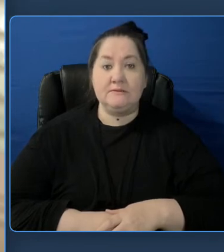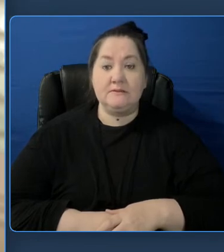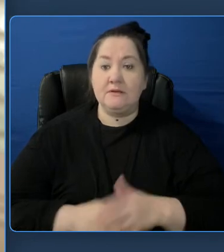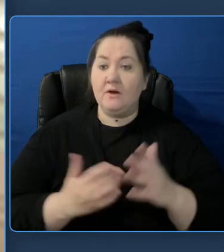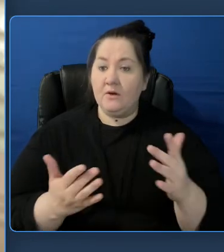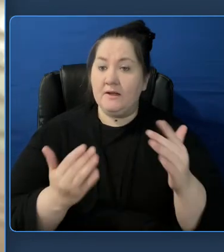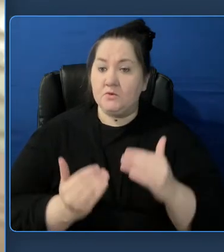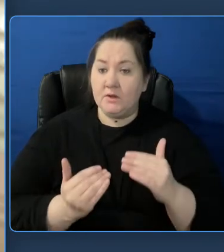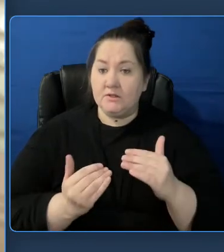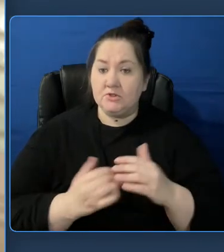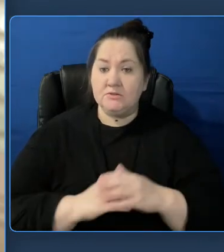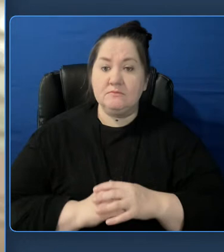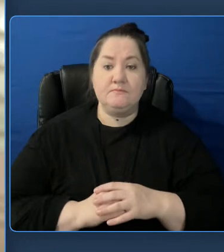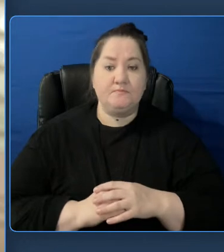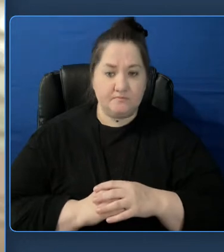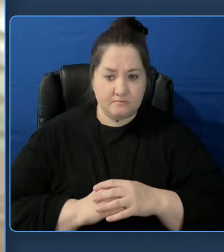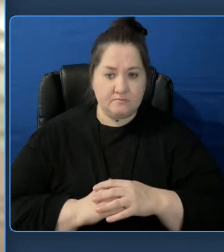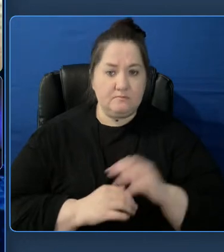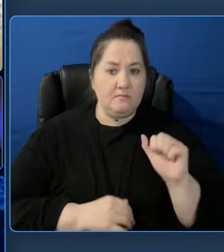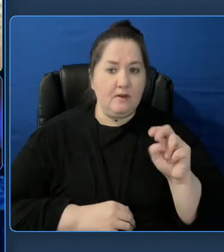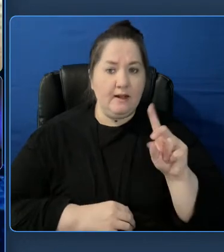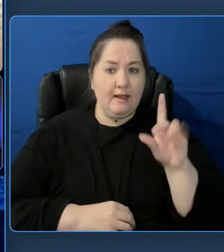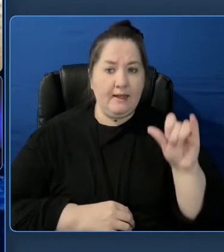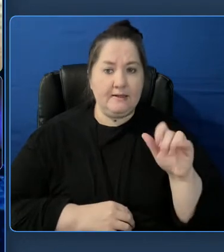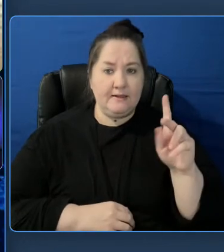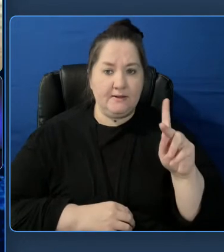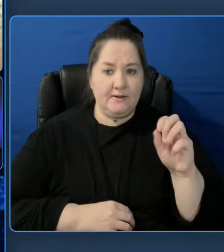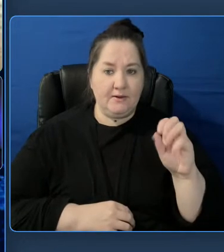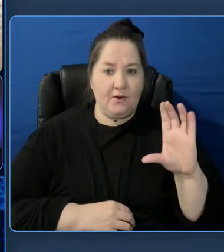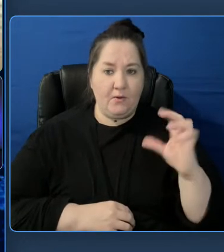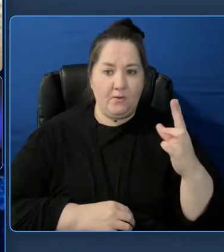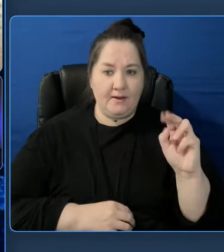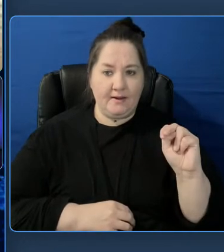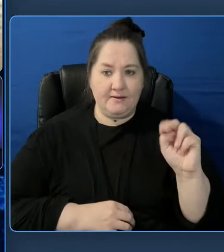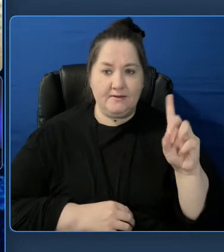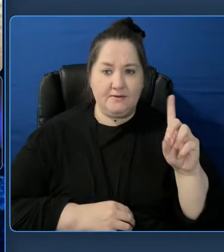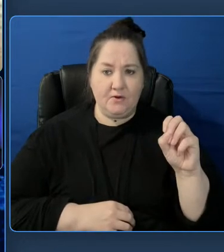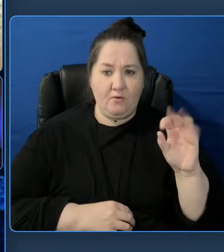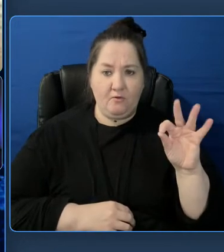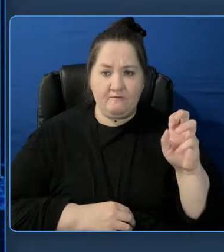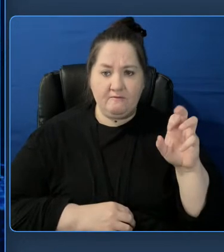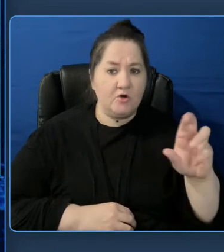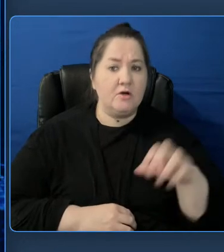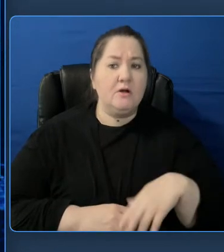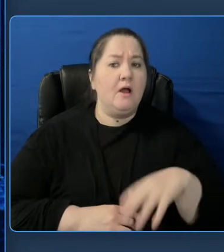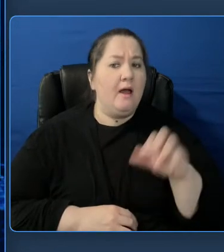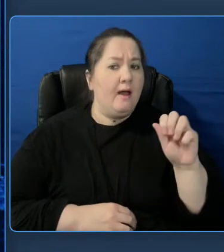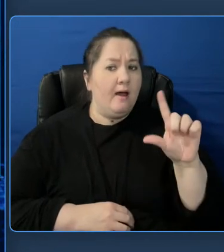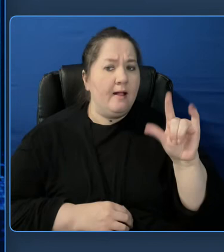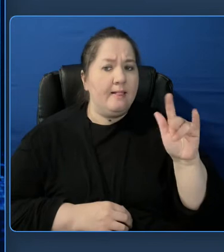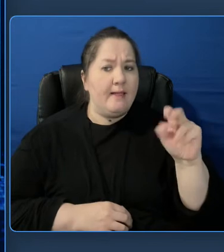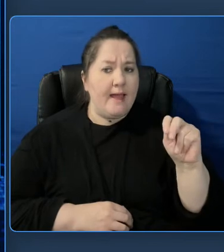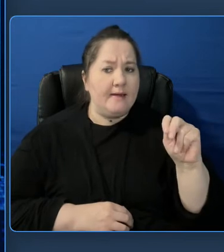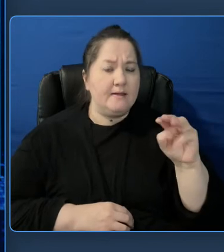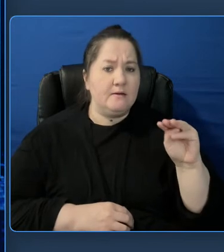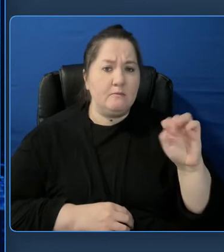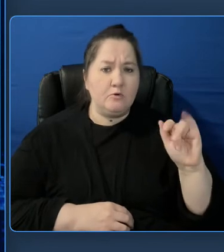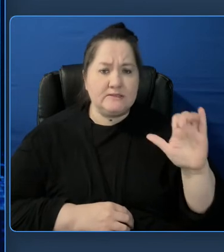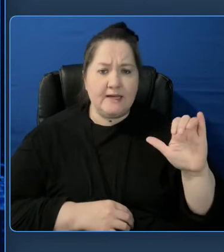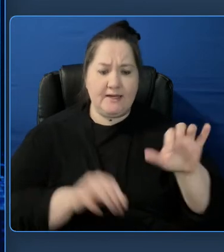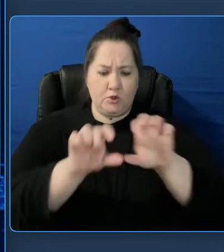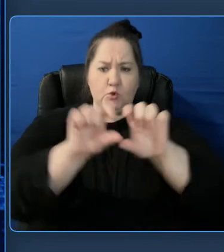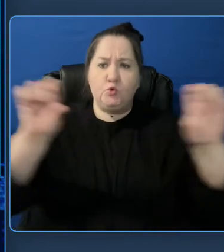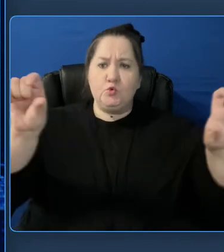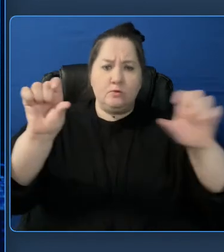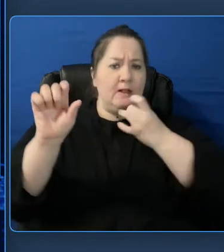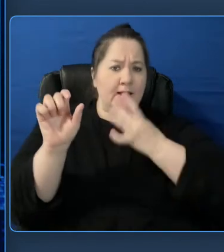Next question. Next question from Andy Kokendorfer in Vieira, Florida. Has anyone used Aladdin mosaic tube lights? It seems like